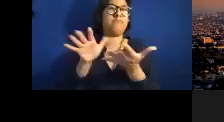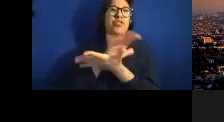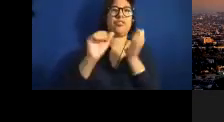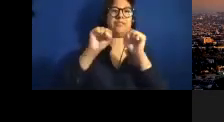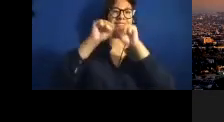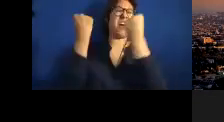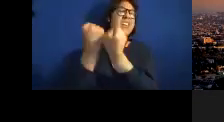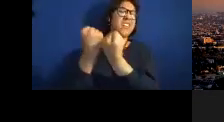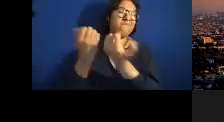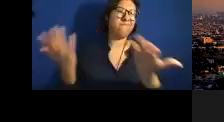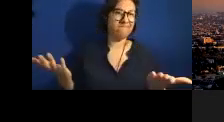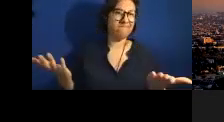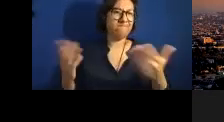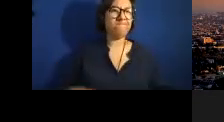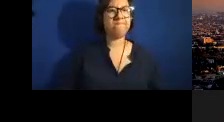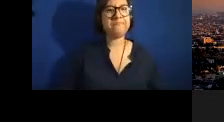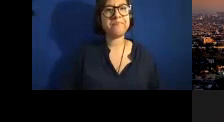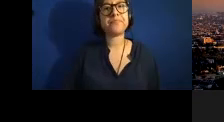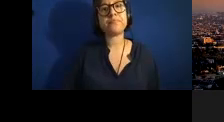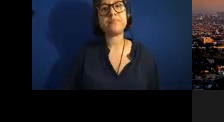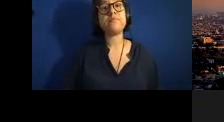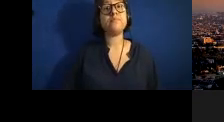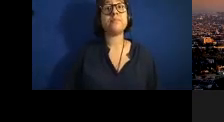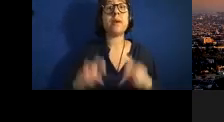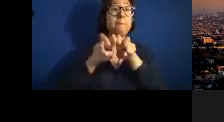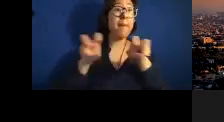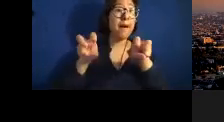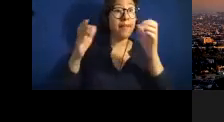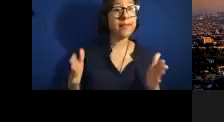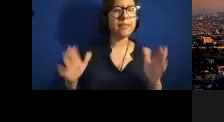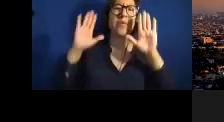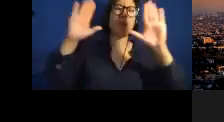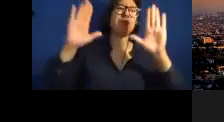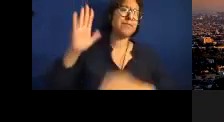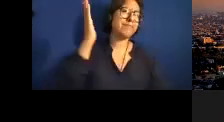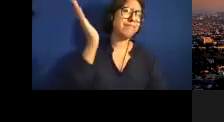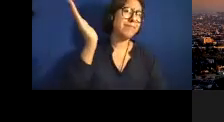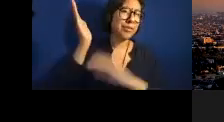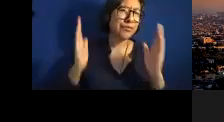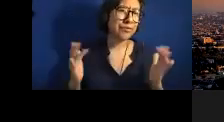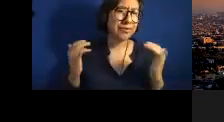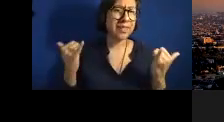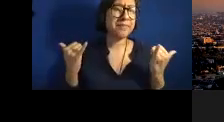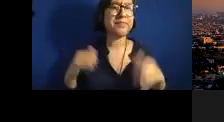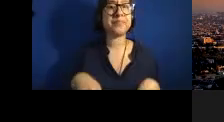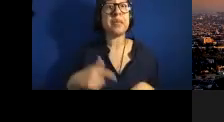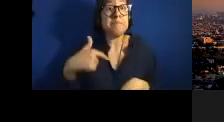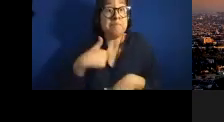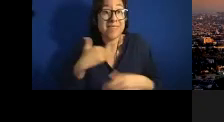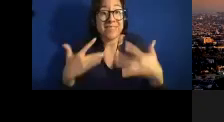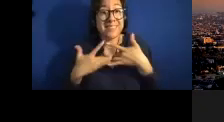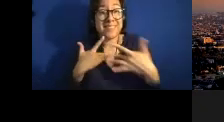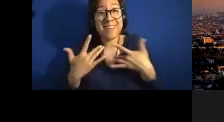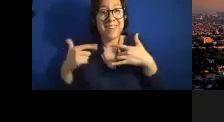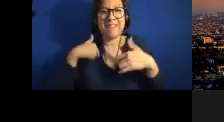So we are going to have a panel this evening. We've got some great speakers. Part of why I'm excited to